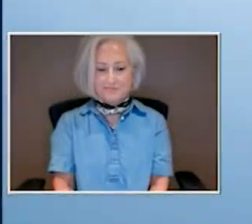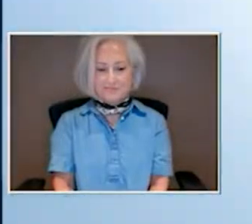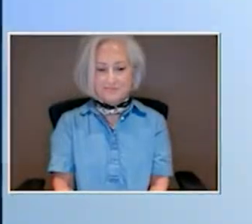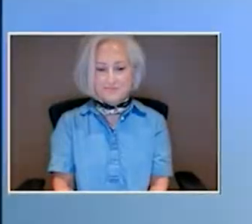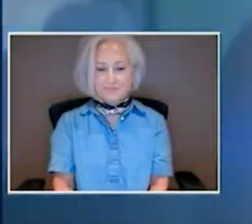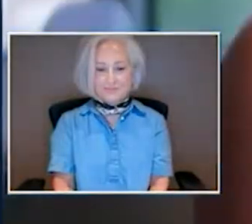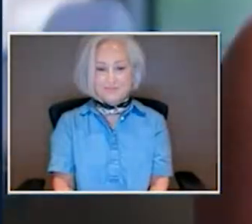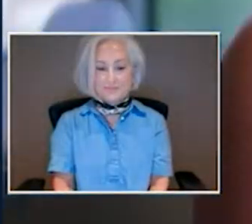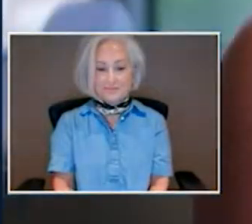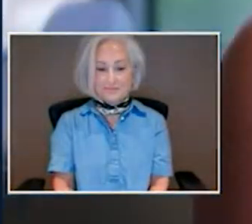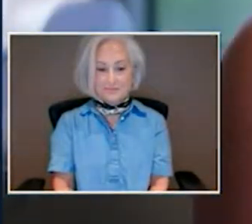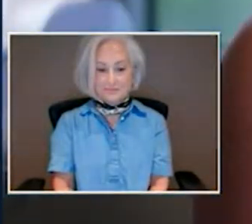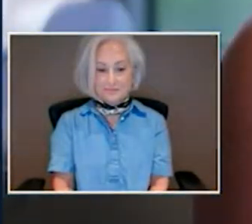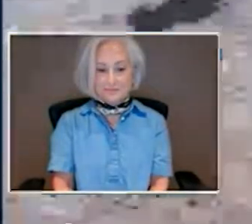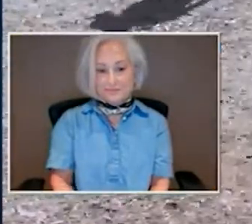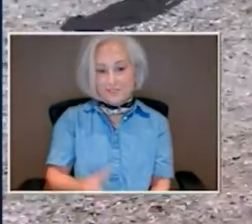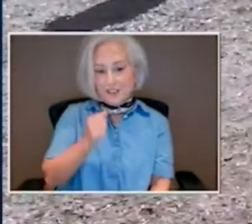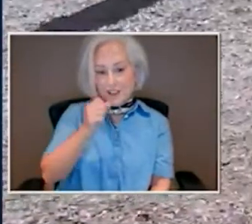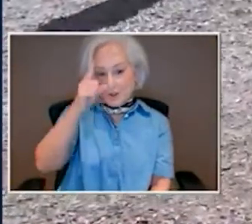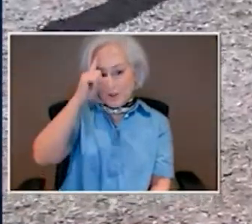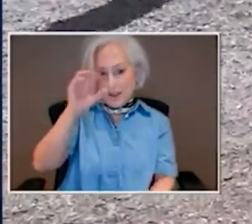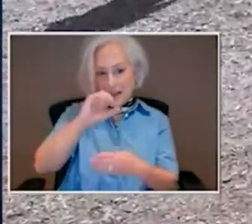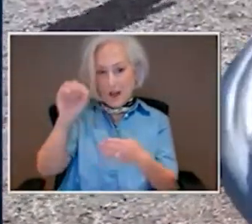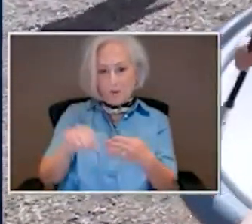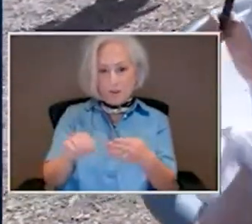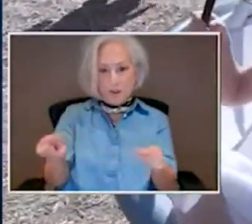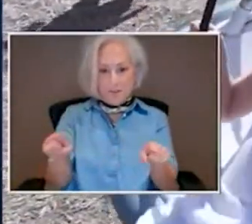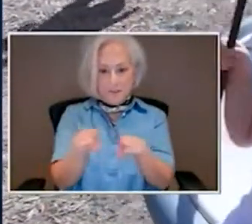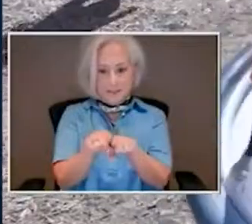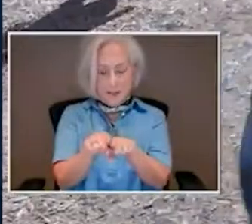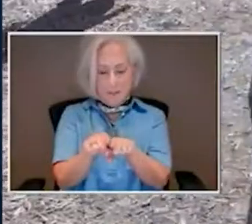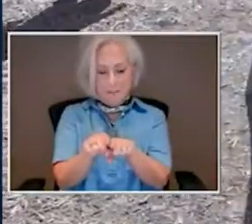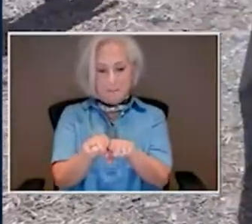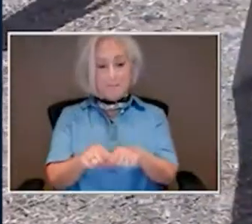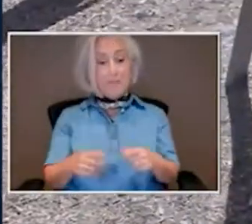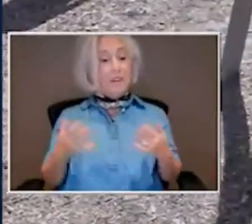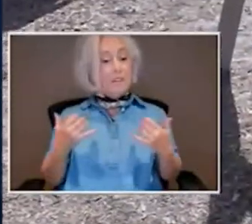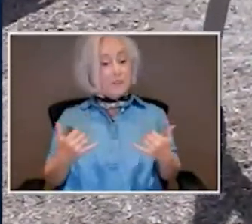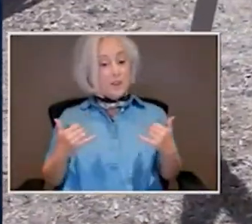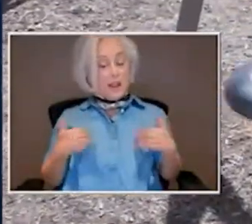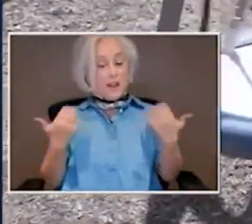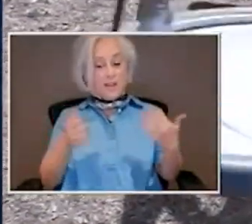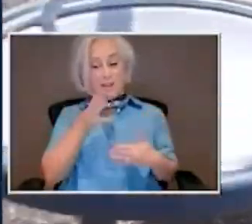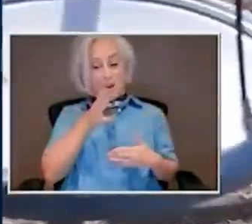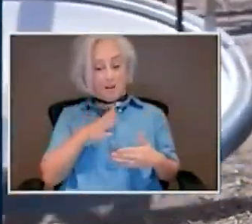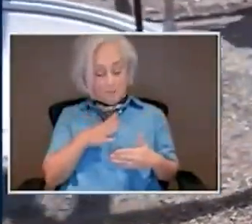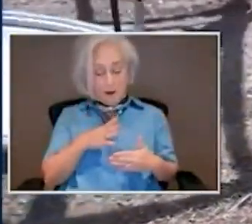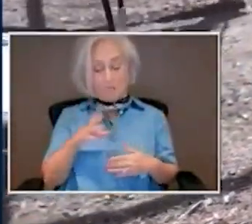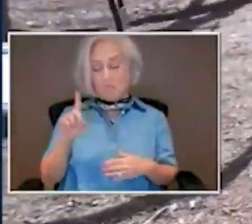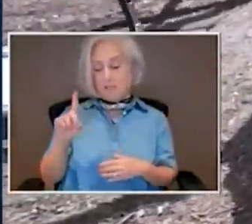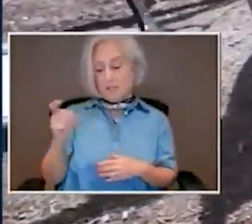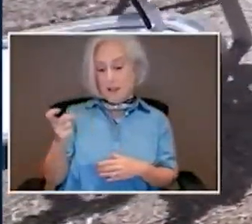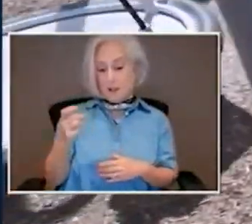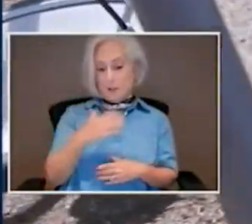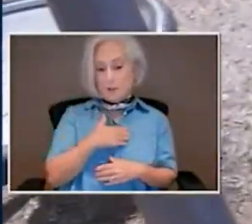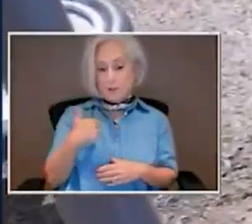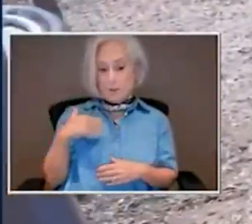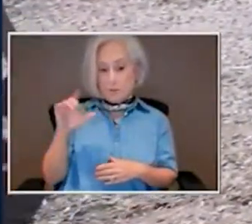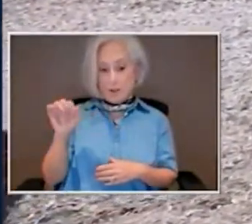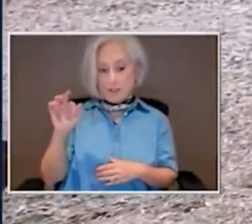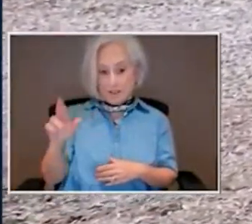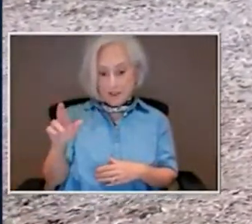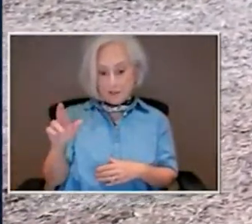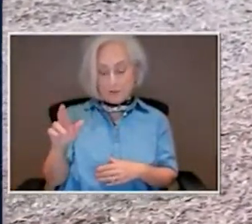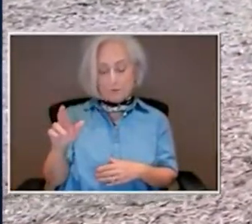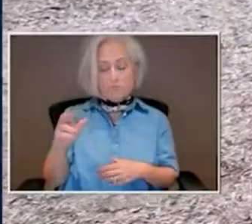I don't think my outcomes would have been the same. Coming up today, a young mom diagnosed with breast cancer makes a life-changing decision. Her health